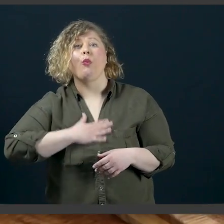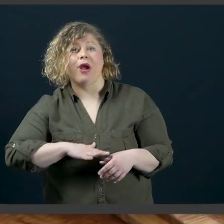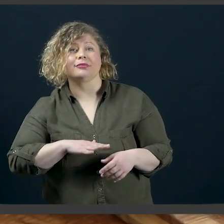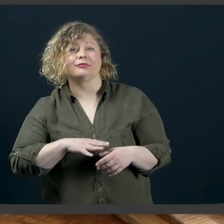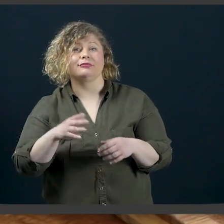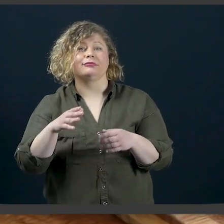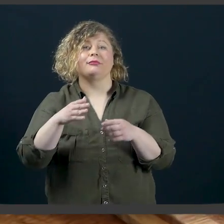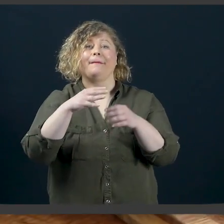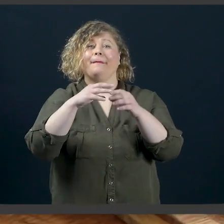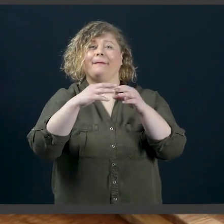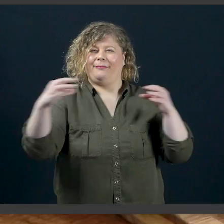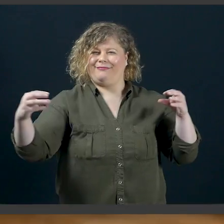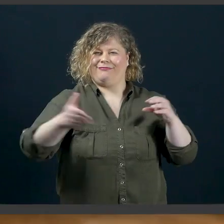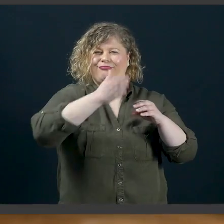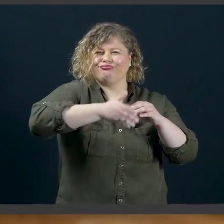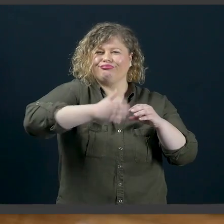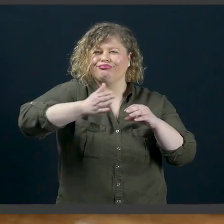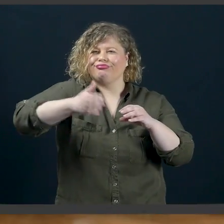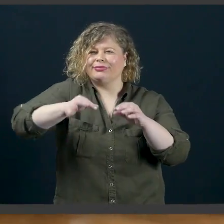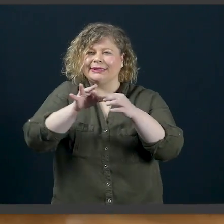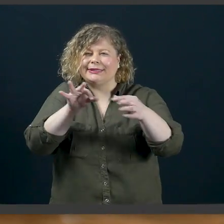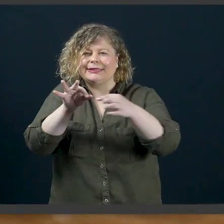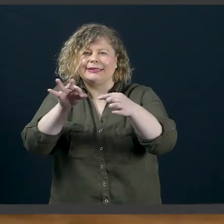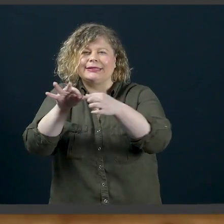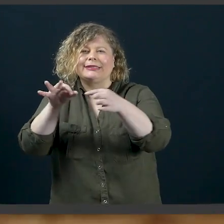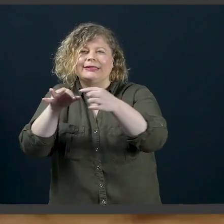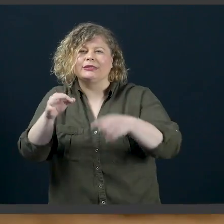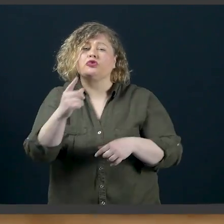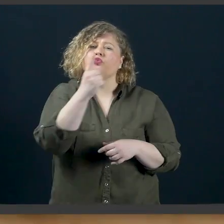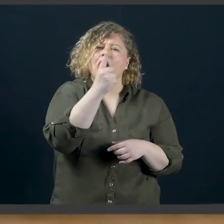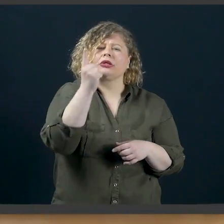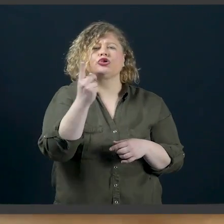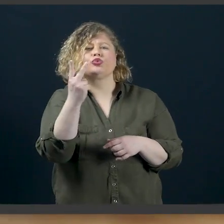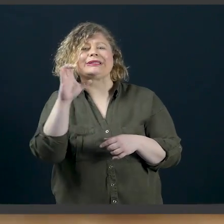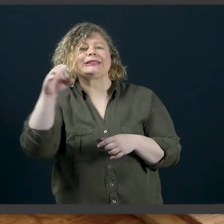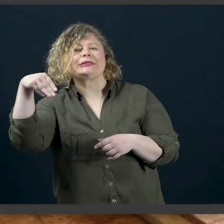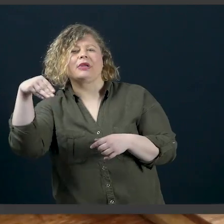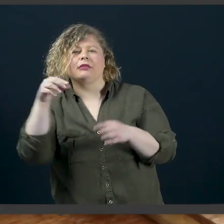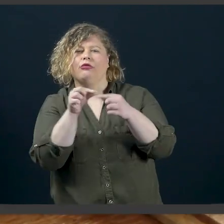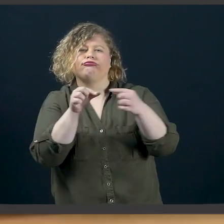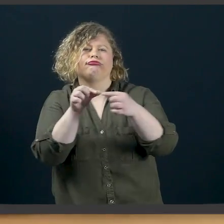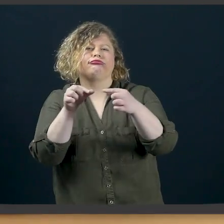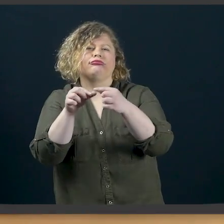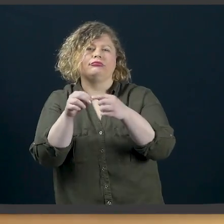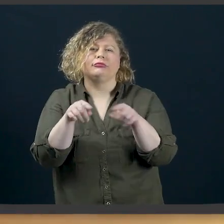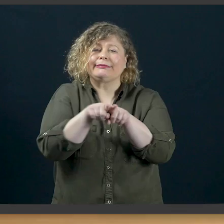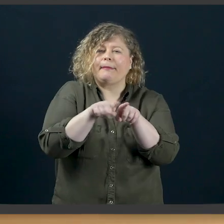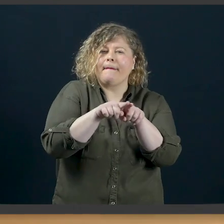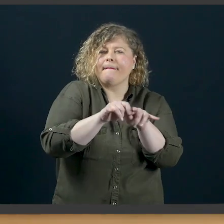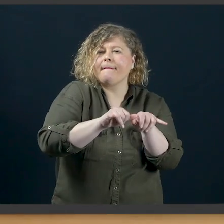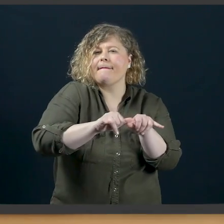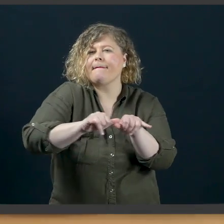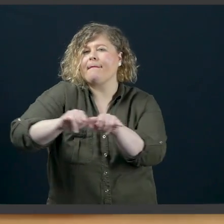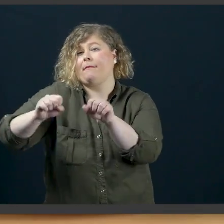I want to cut the meat into thin, slanted slices about half centimeter thick. Try to make them as